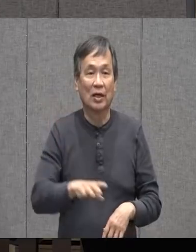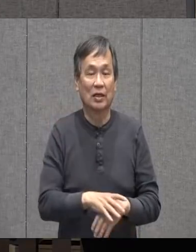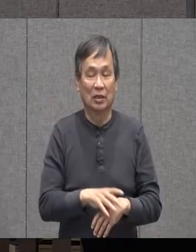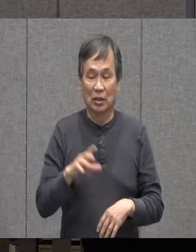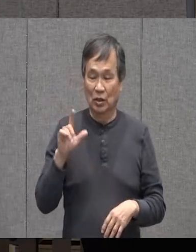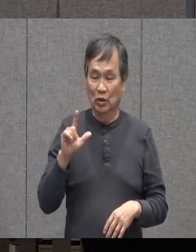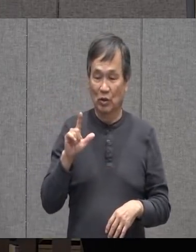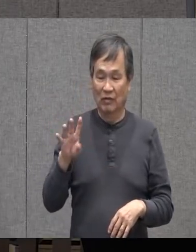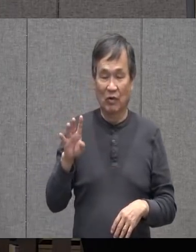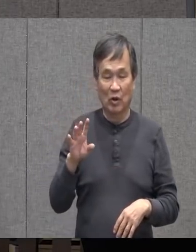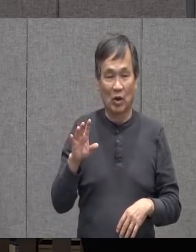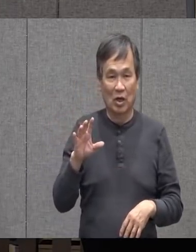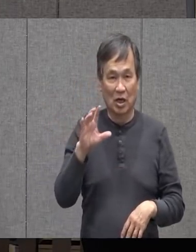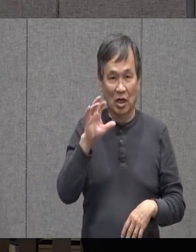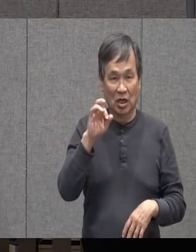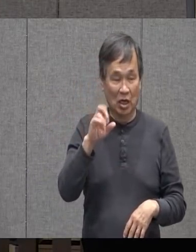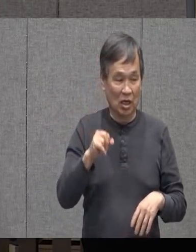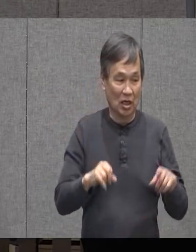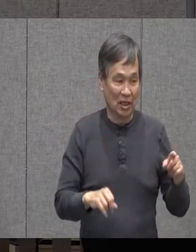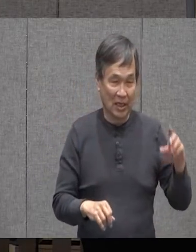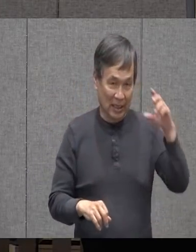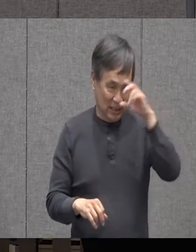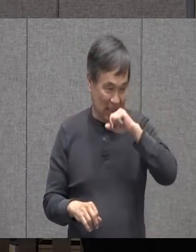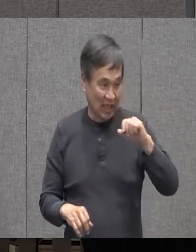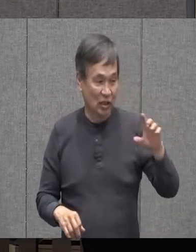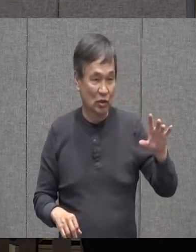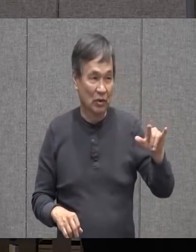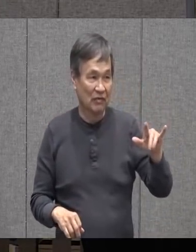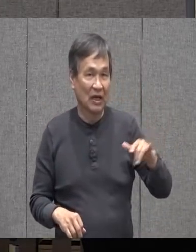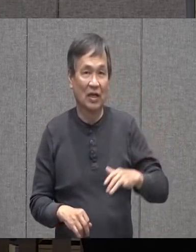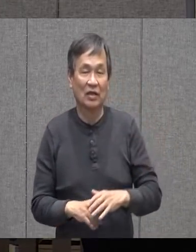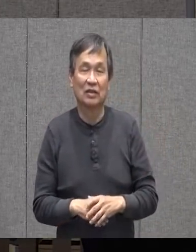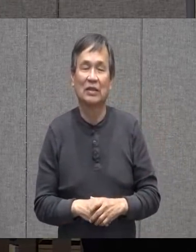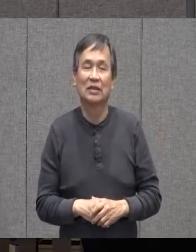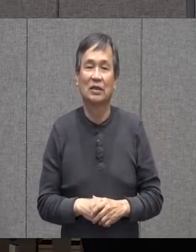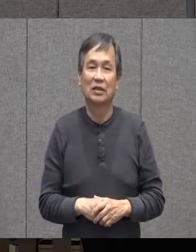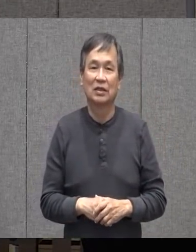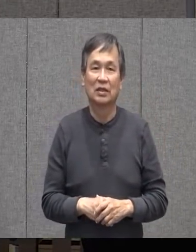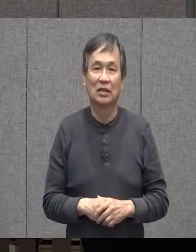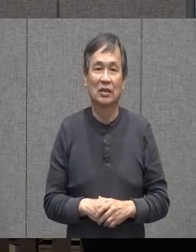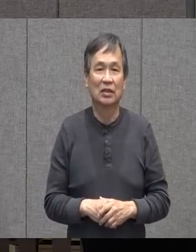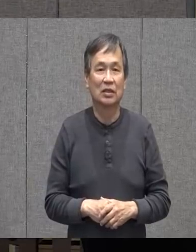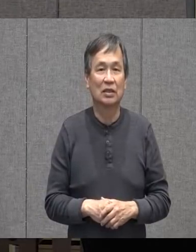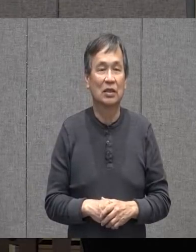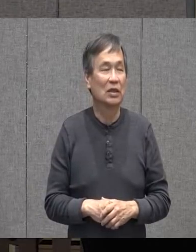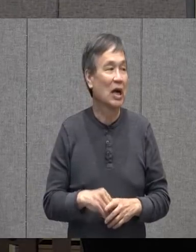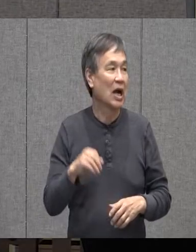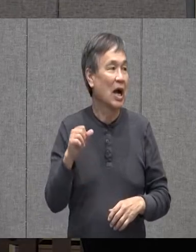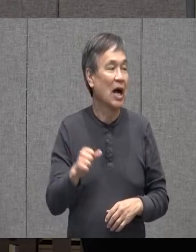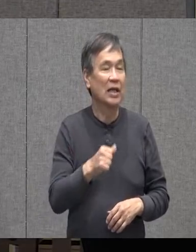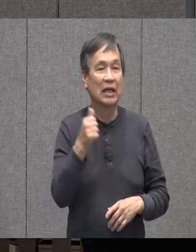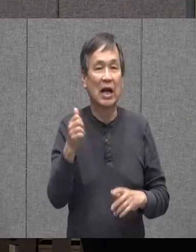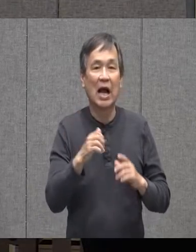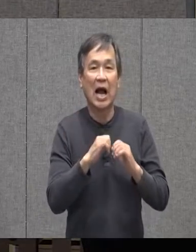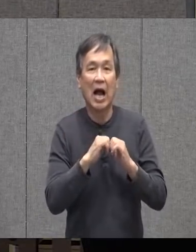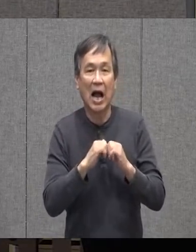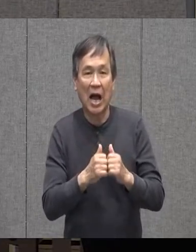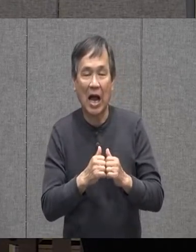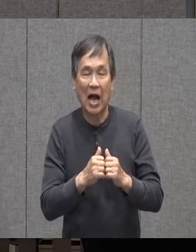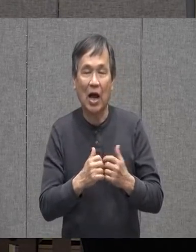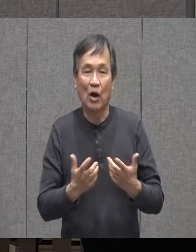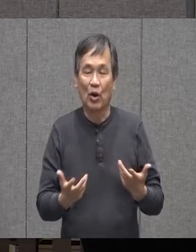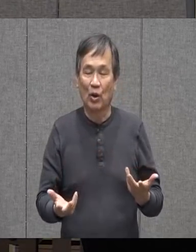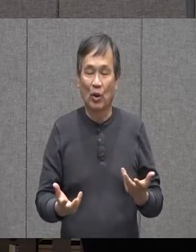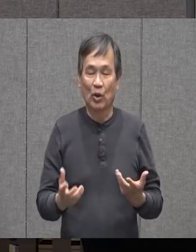24 cars, and he guessed 25. He was really quick. The other thing I wanted to look at was how he estimated